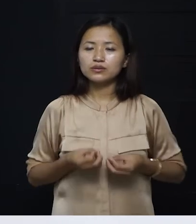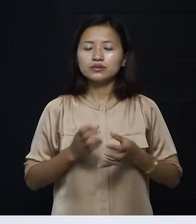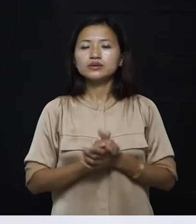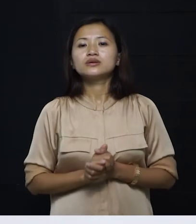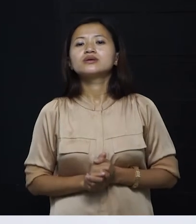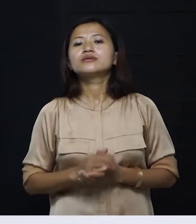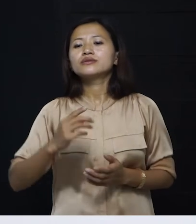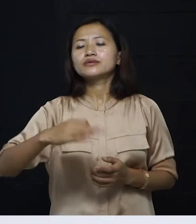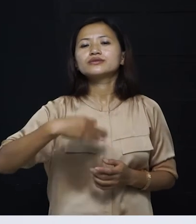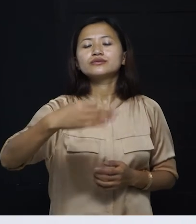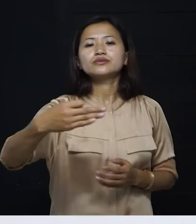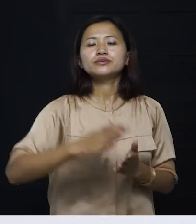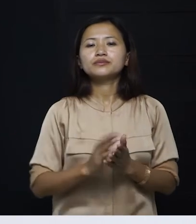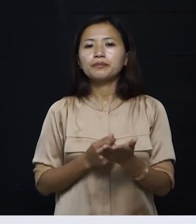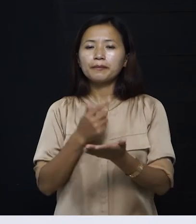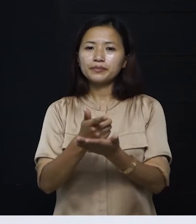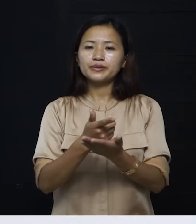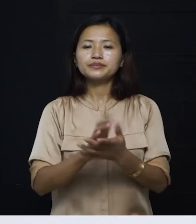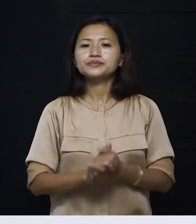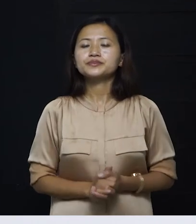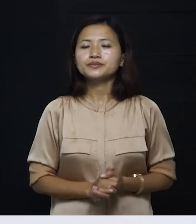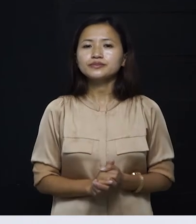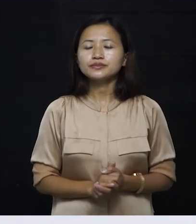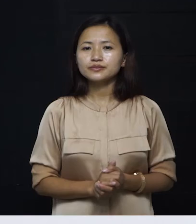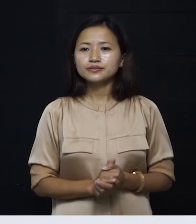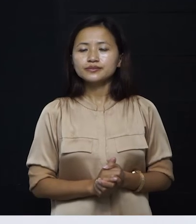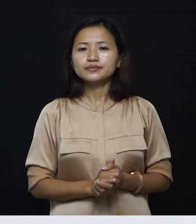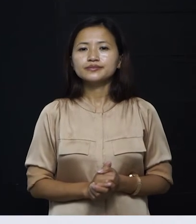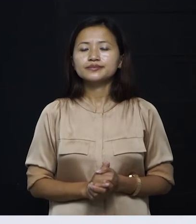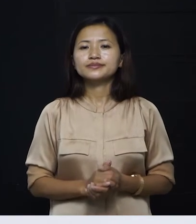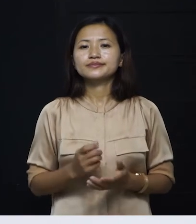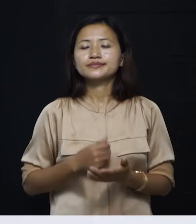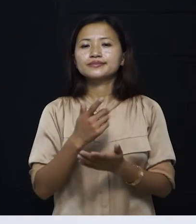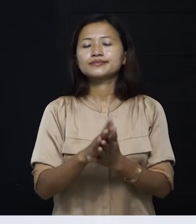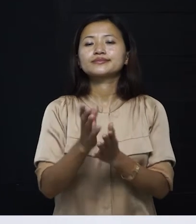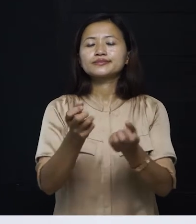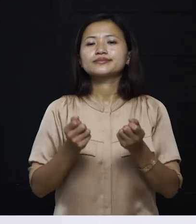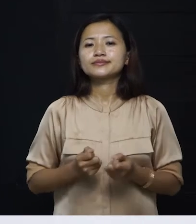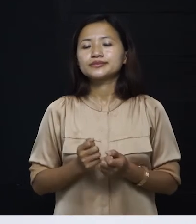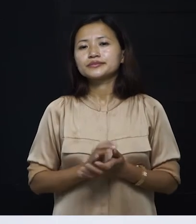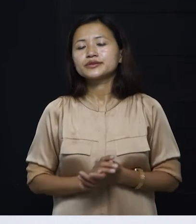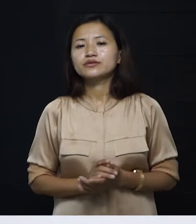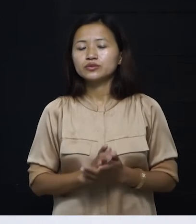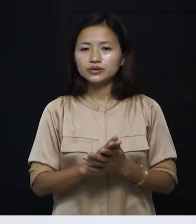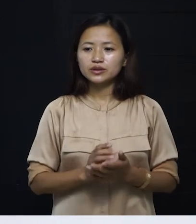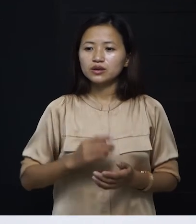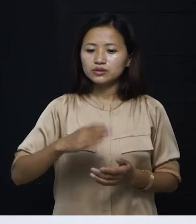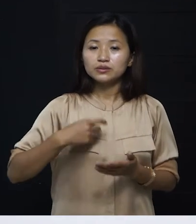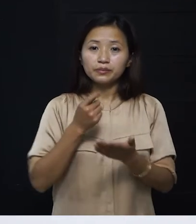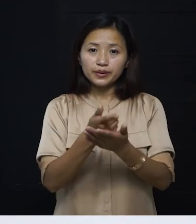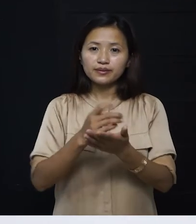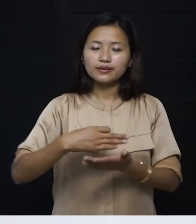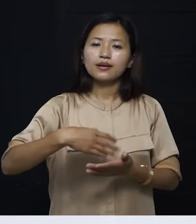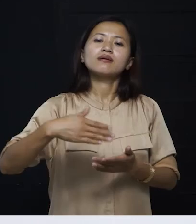on future payment. That is, the borrowers, he will take money from the lender saying that he will pay it later on.